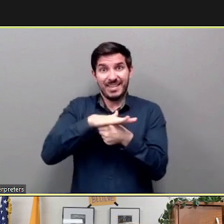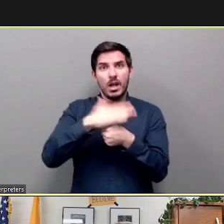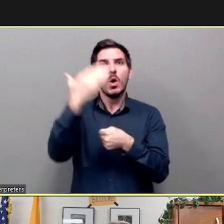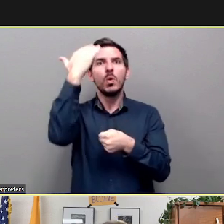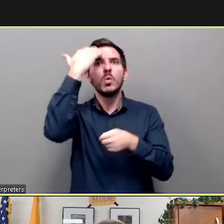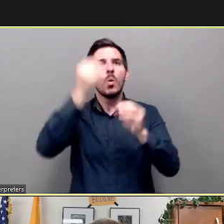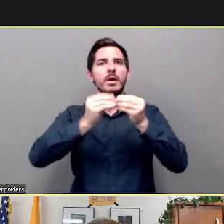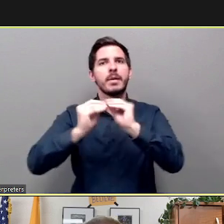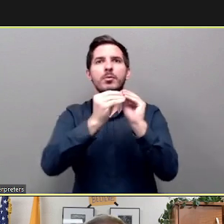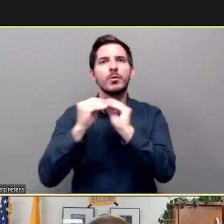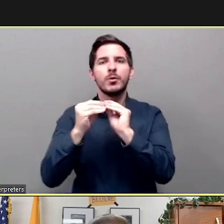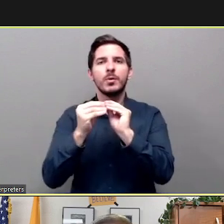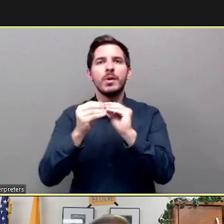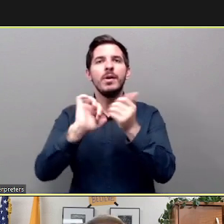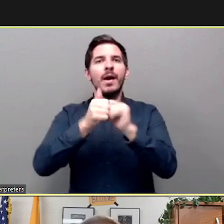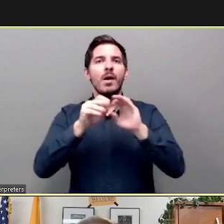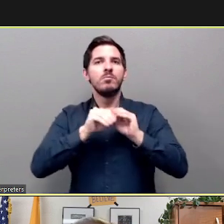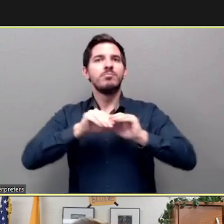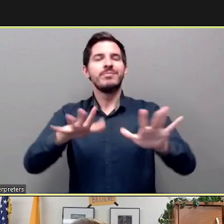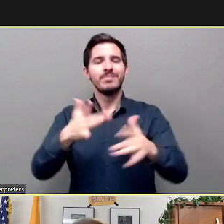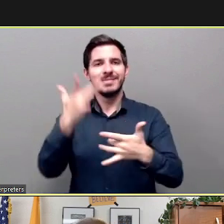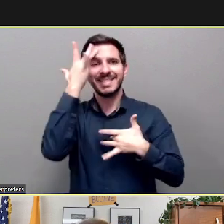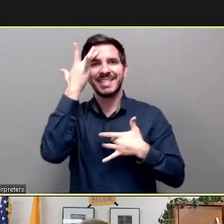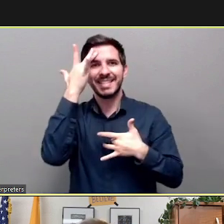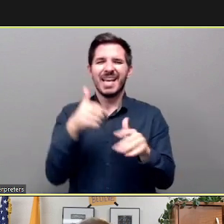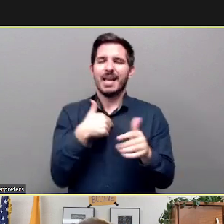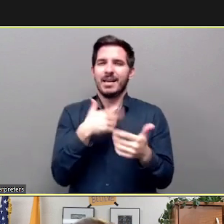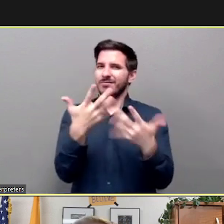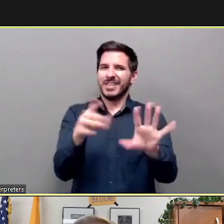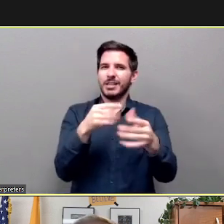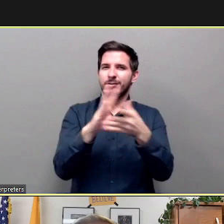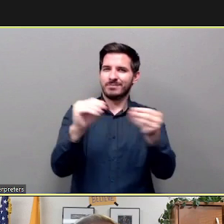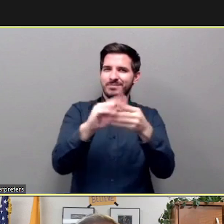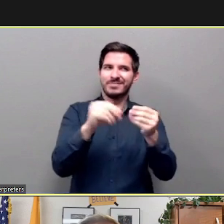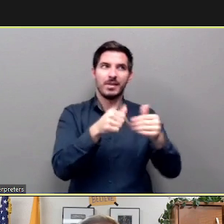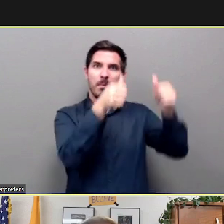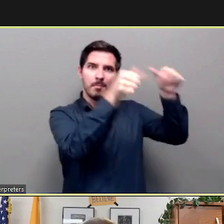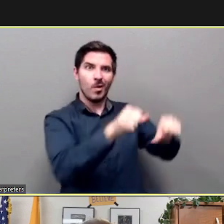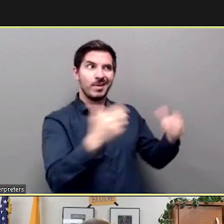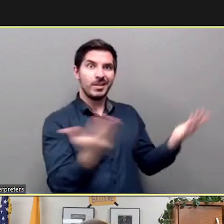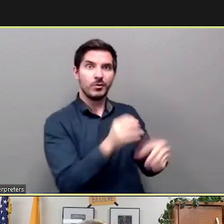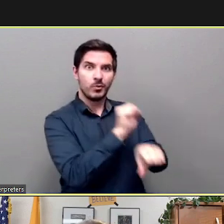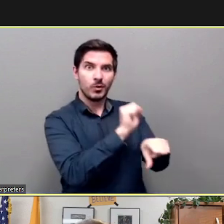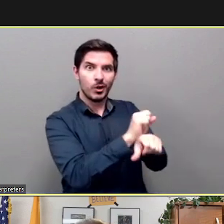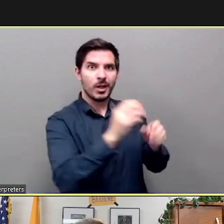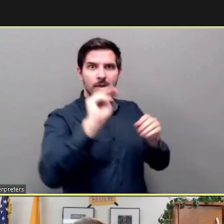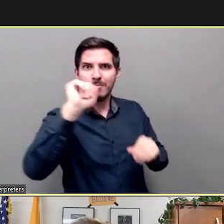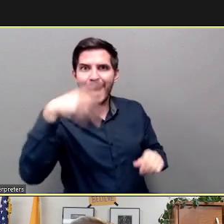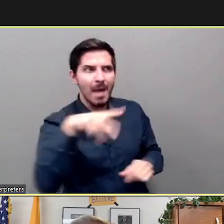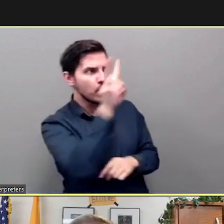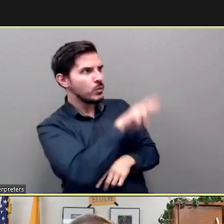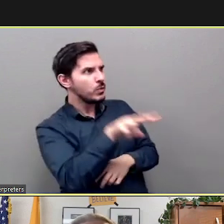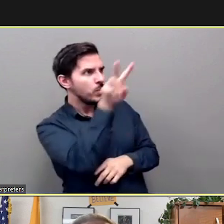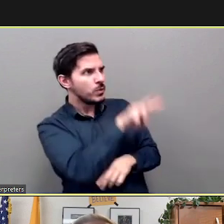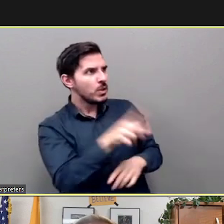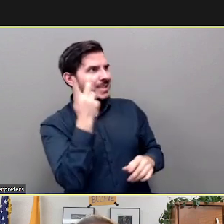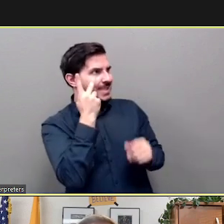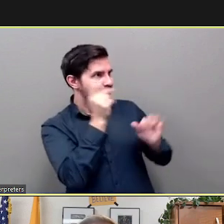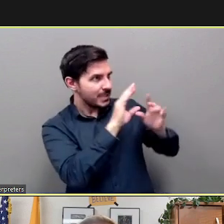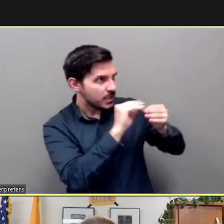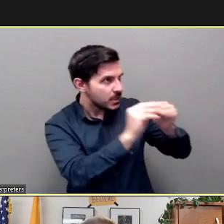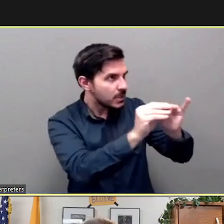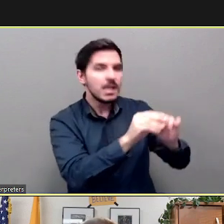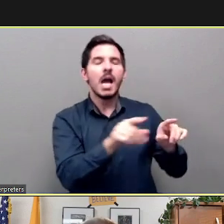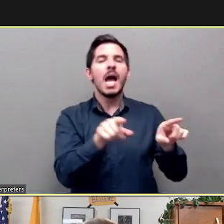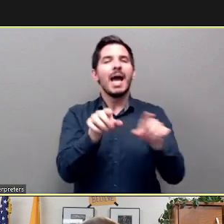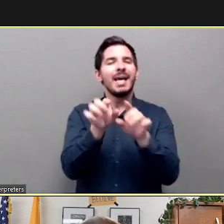computer. I go in and check that. I already told you we post it in our offices here at work, and pay attention to those guidelines for low,